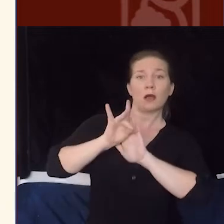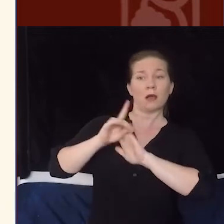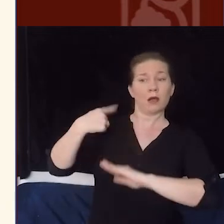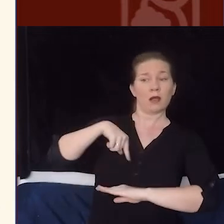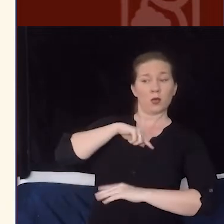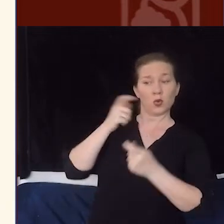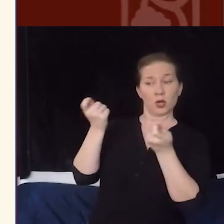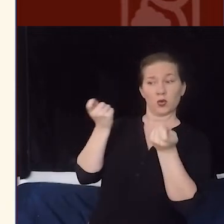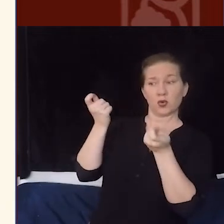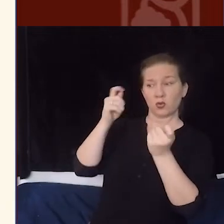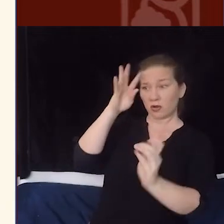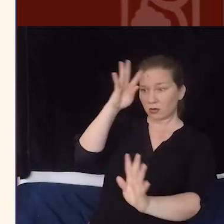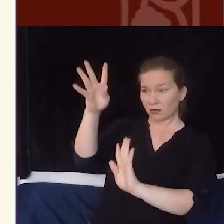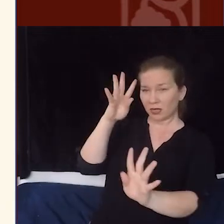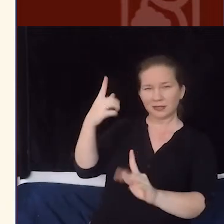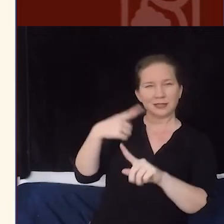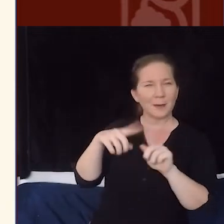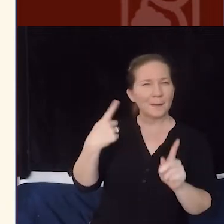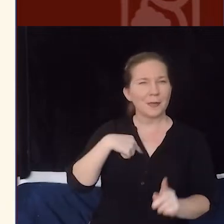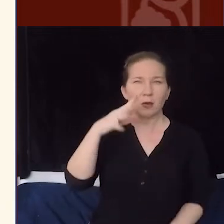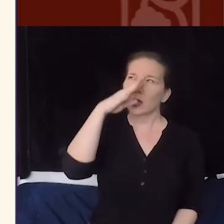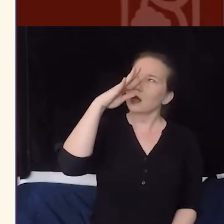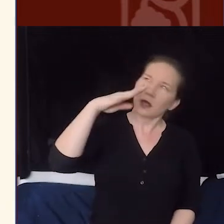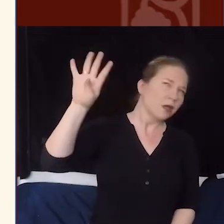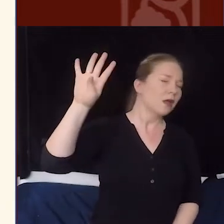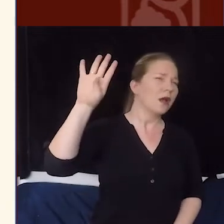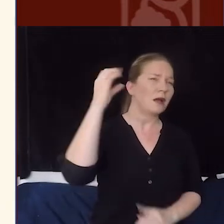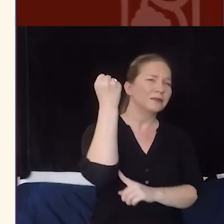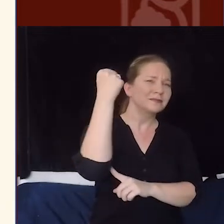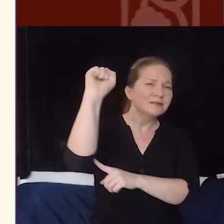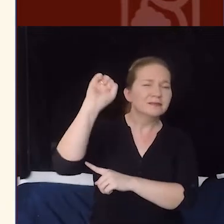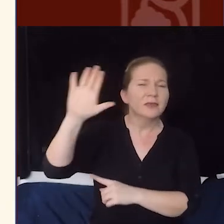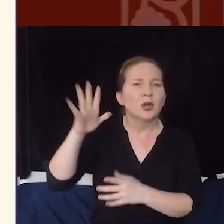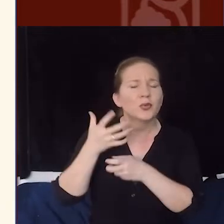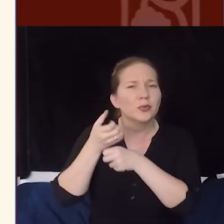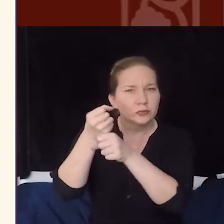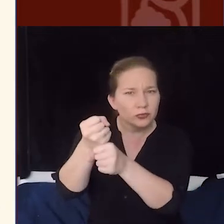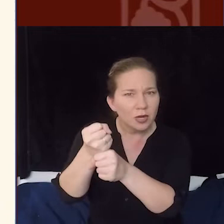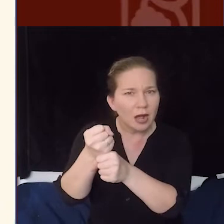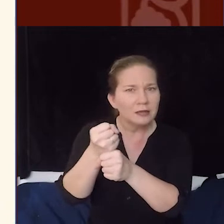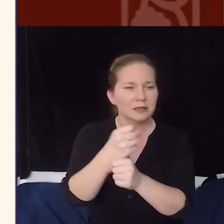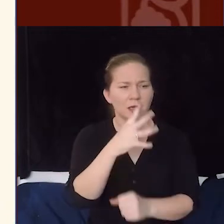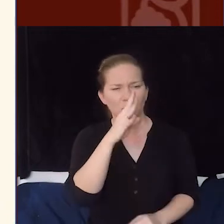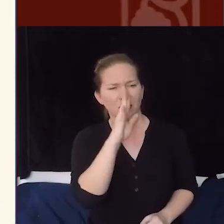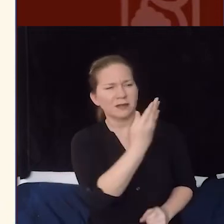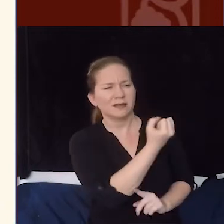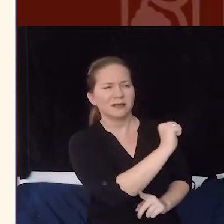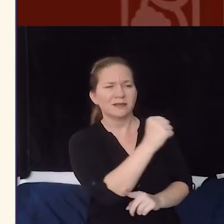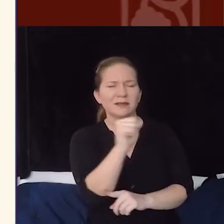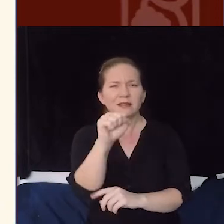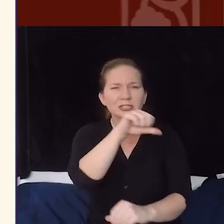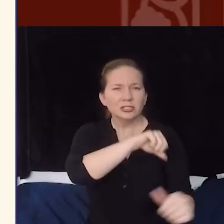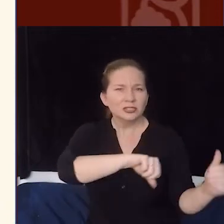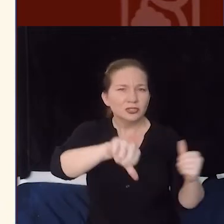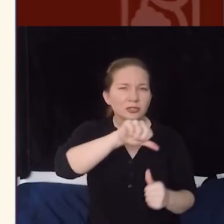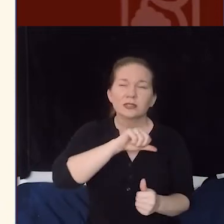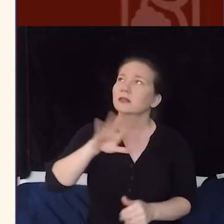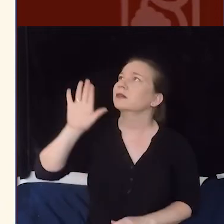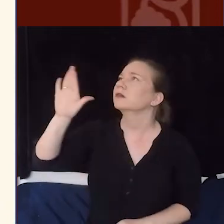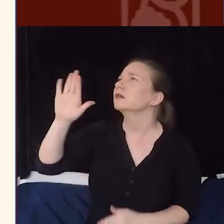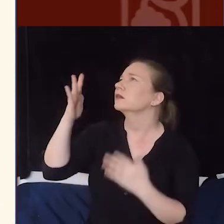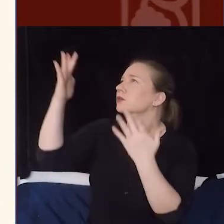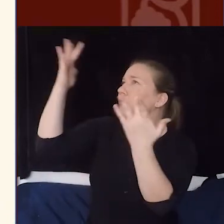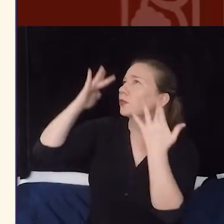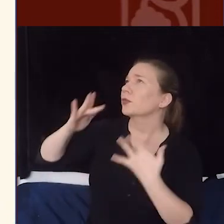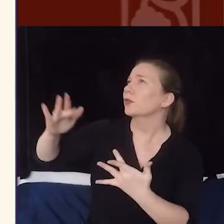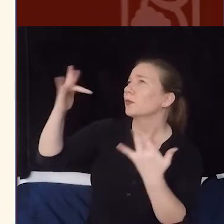turned against you and betrayed your trust, and we turned against one another. Have mercy, Lord, for we